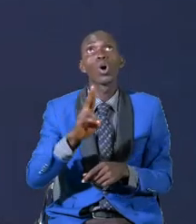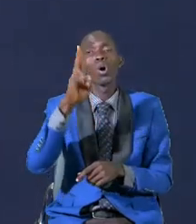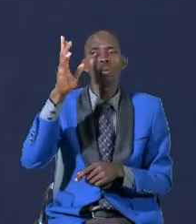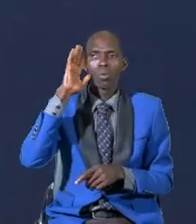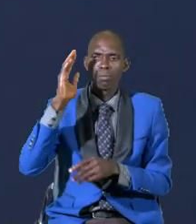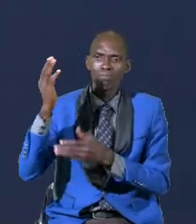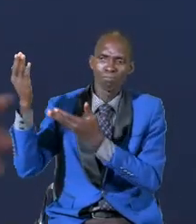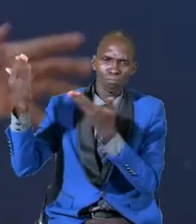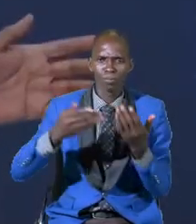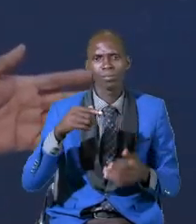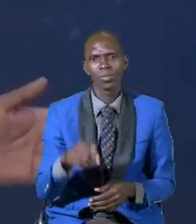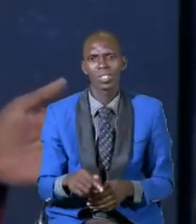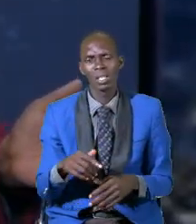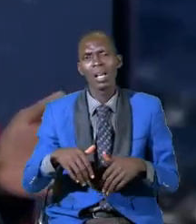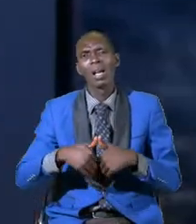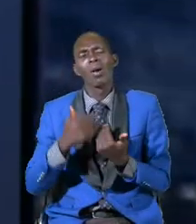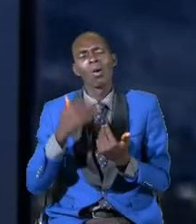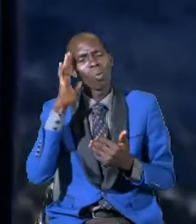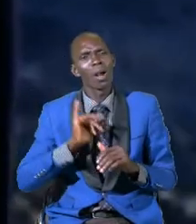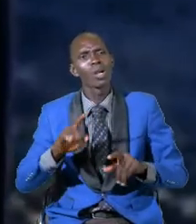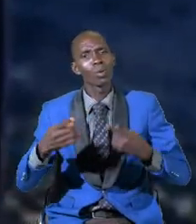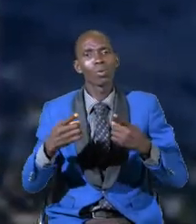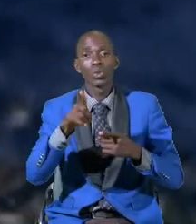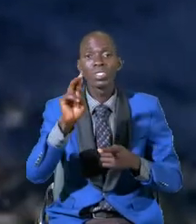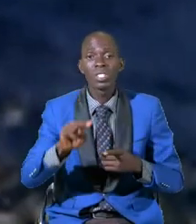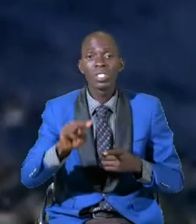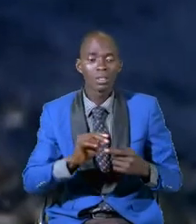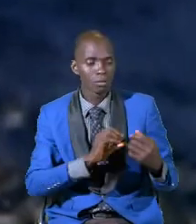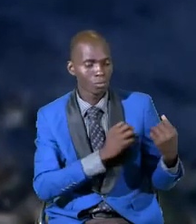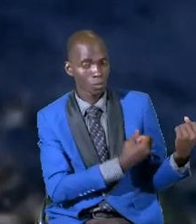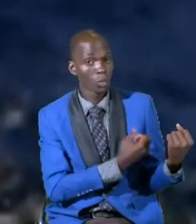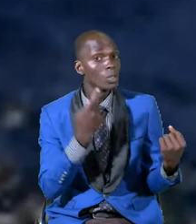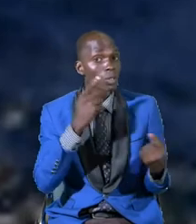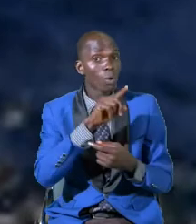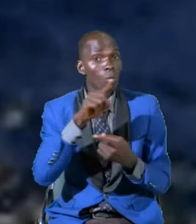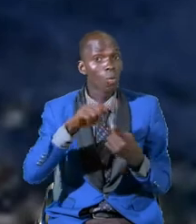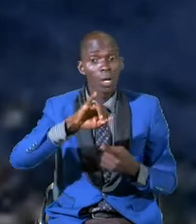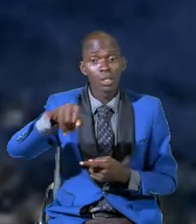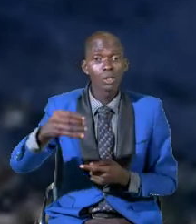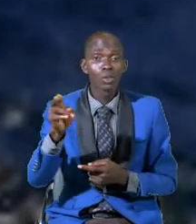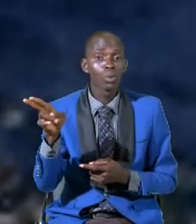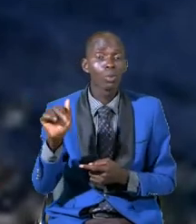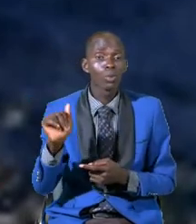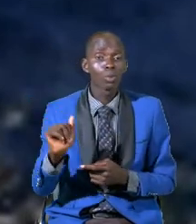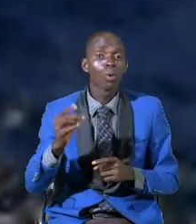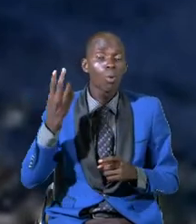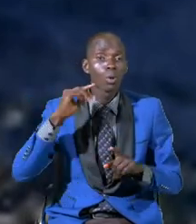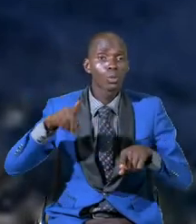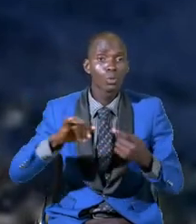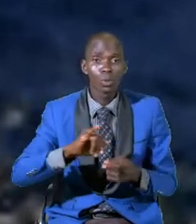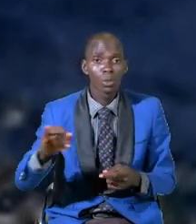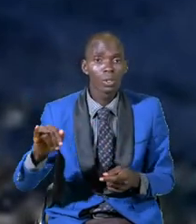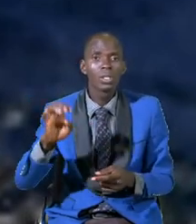Courage, courage. When Joshua got to the land, those people at Jericho, they formed the gates, they closed all